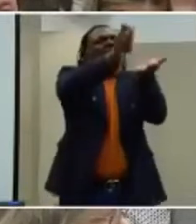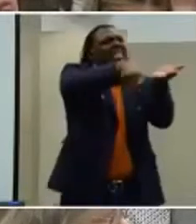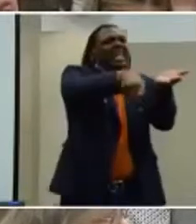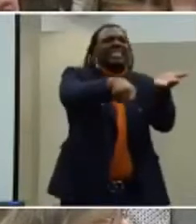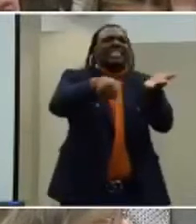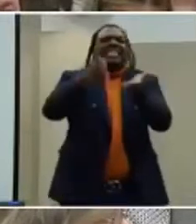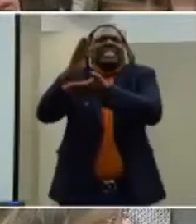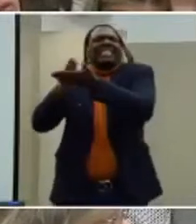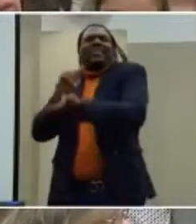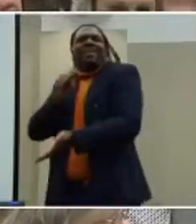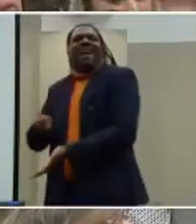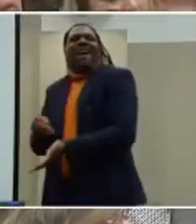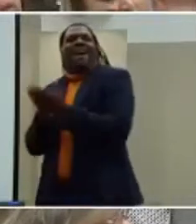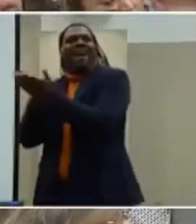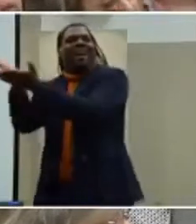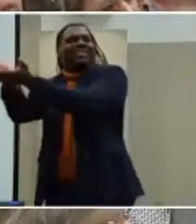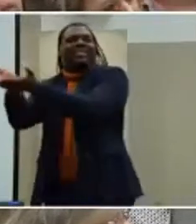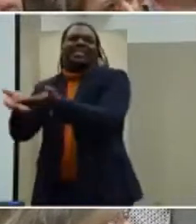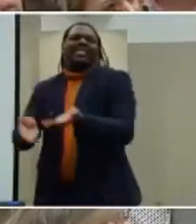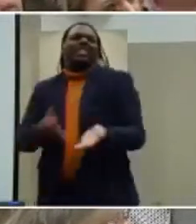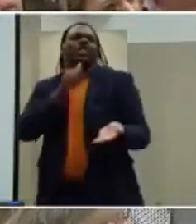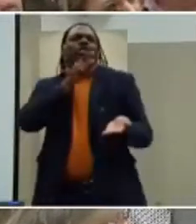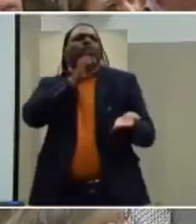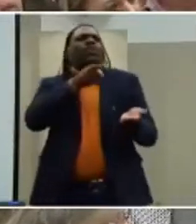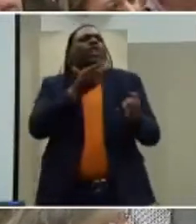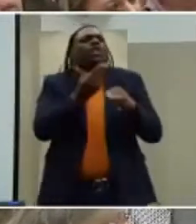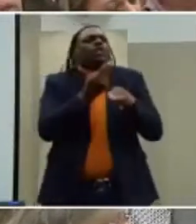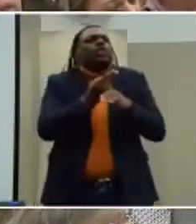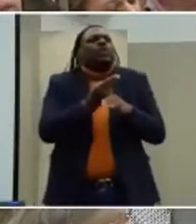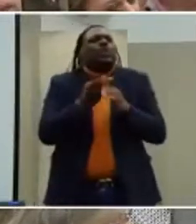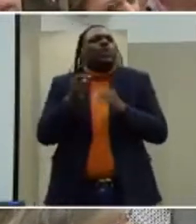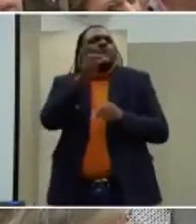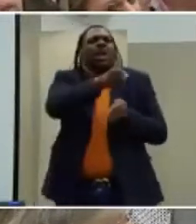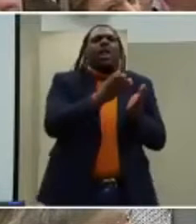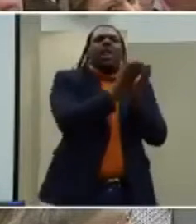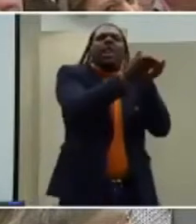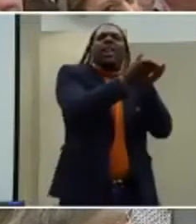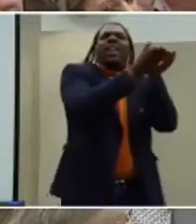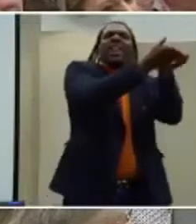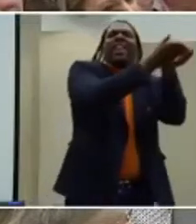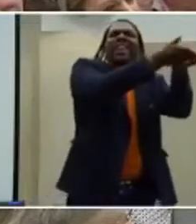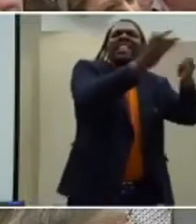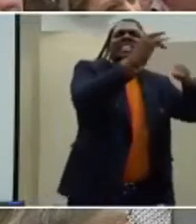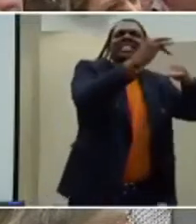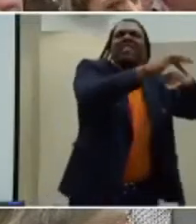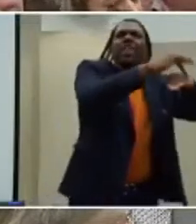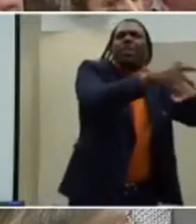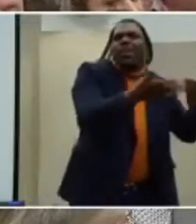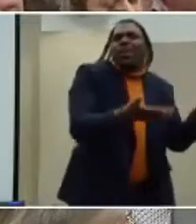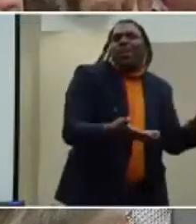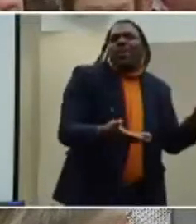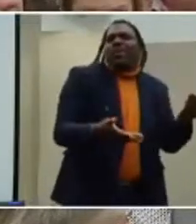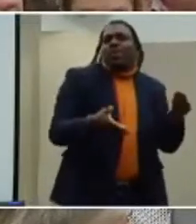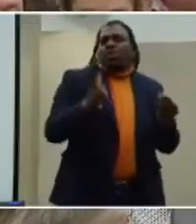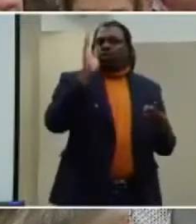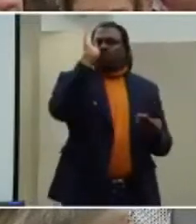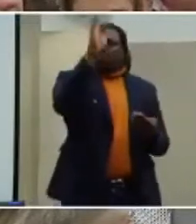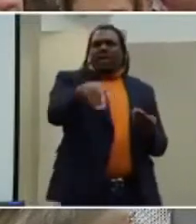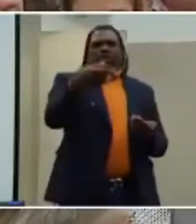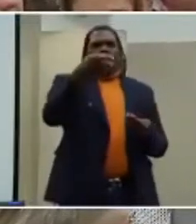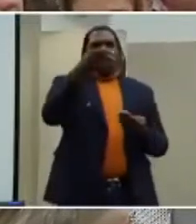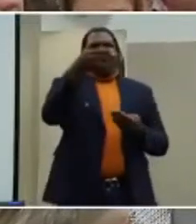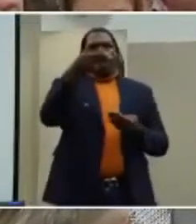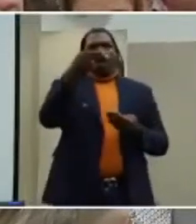have some that aren't. And they don't really use the accessible ones on the part that goes directly across the harbor.